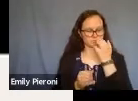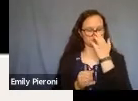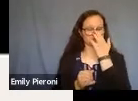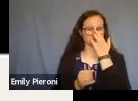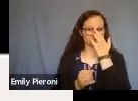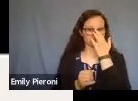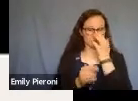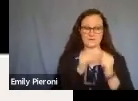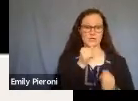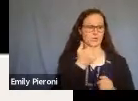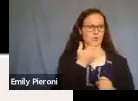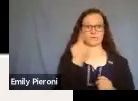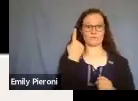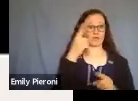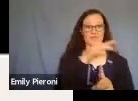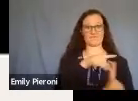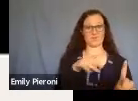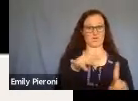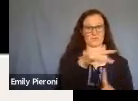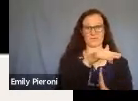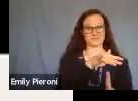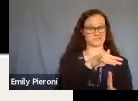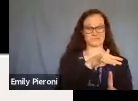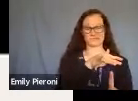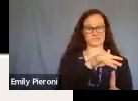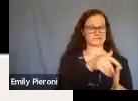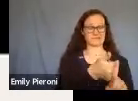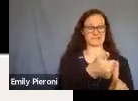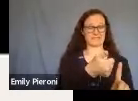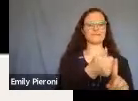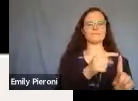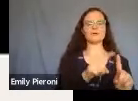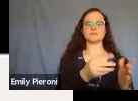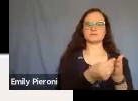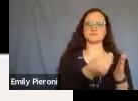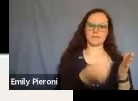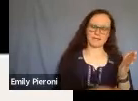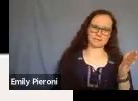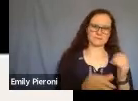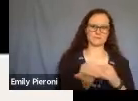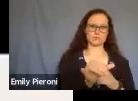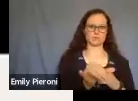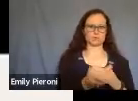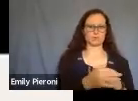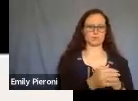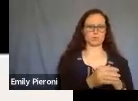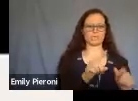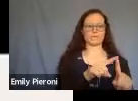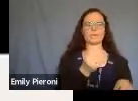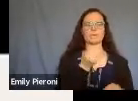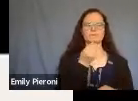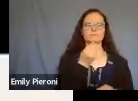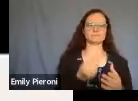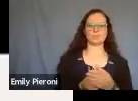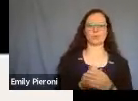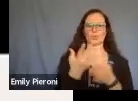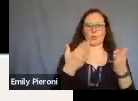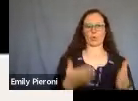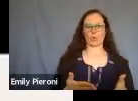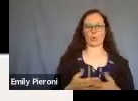not good for the environment, but it's also an expense that has to be incurred by the grower. So these